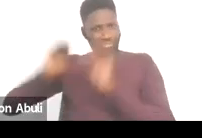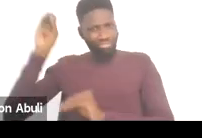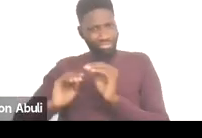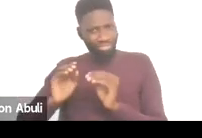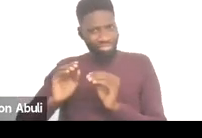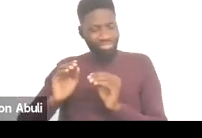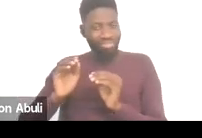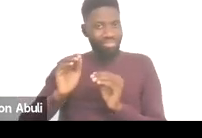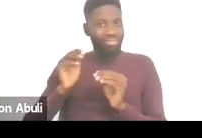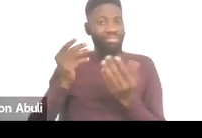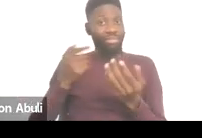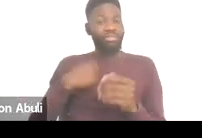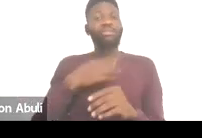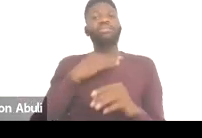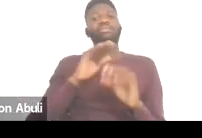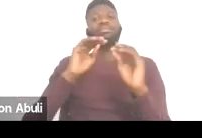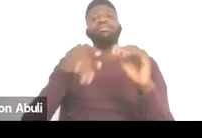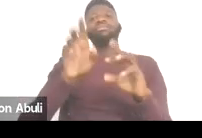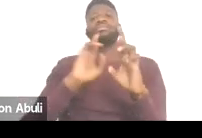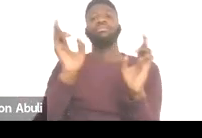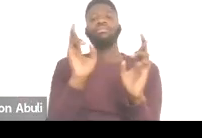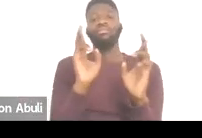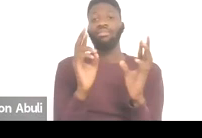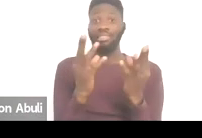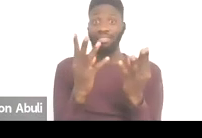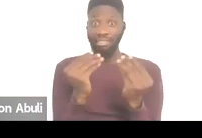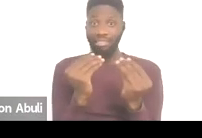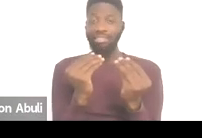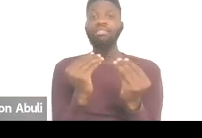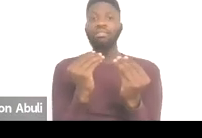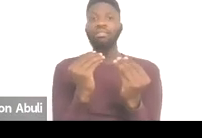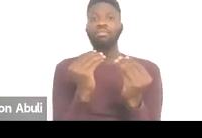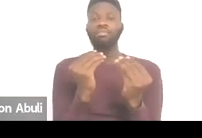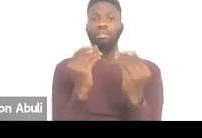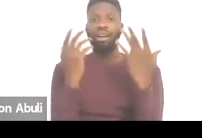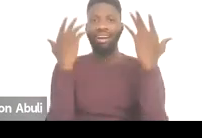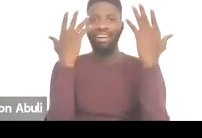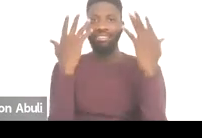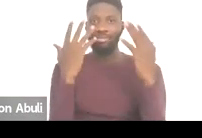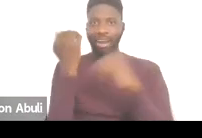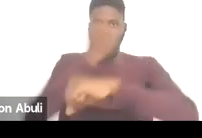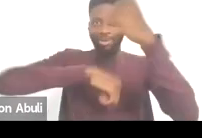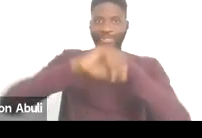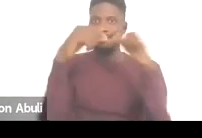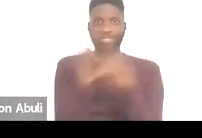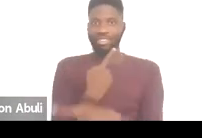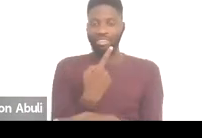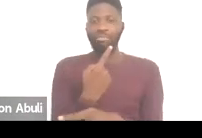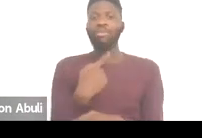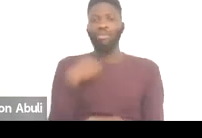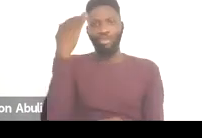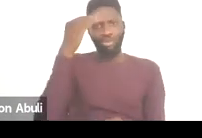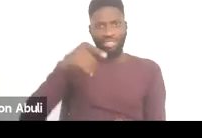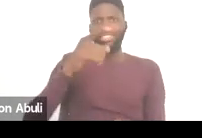for. It's easier said than done, because I know at the end of the day, you'll be like, hizi vitu